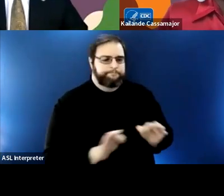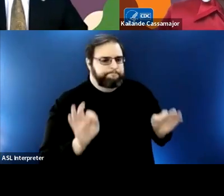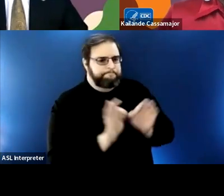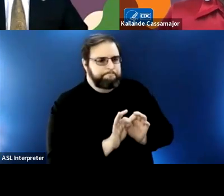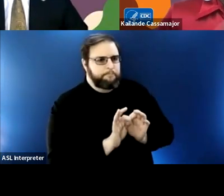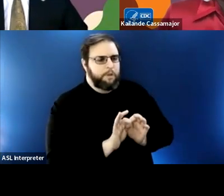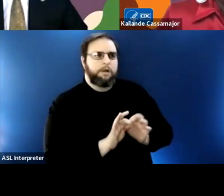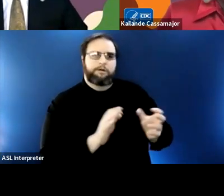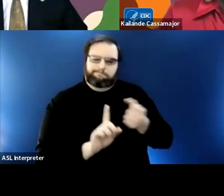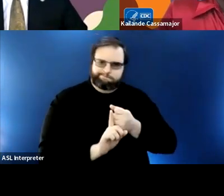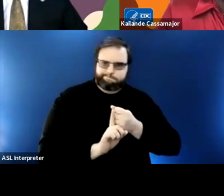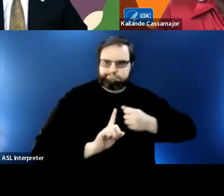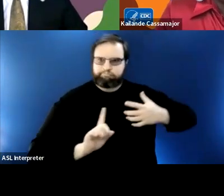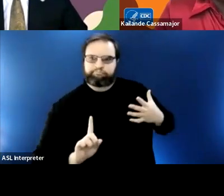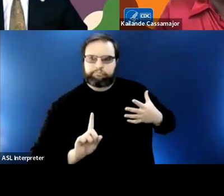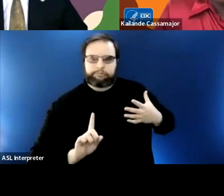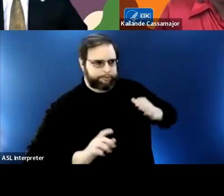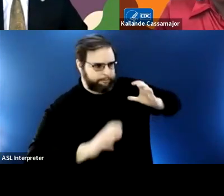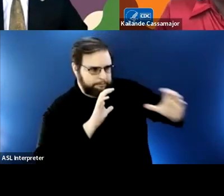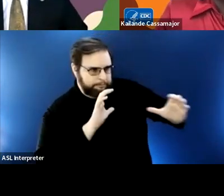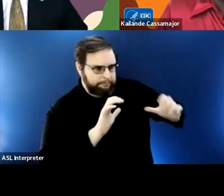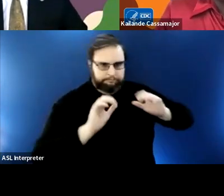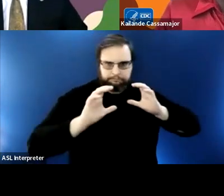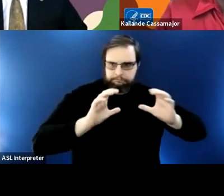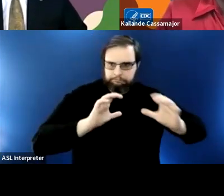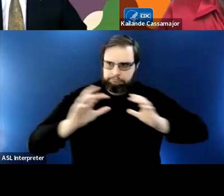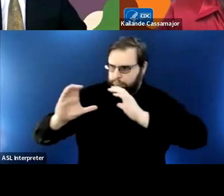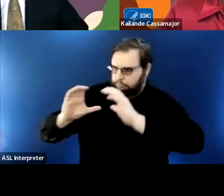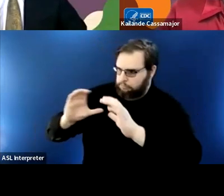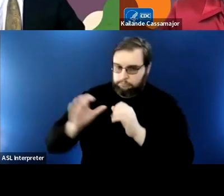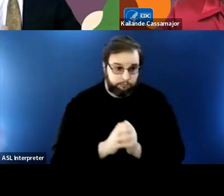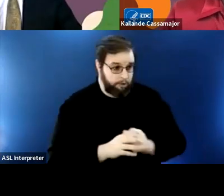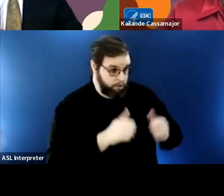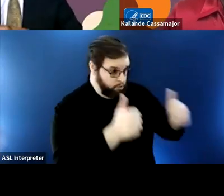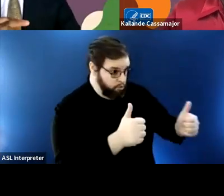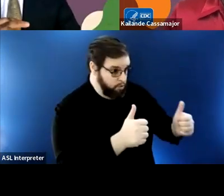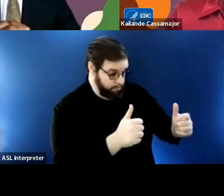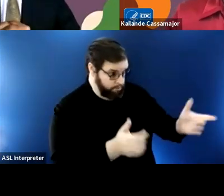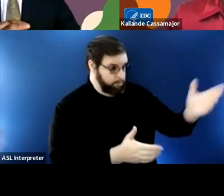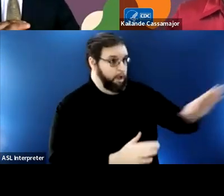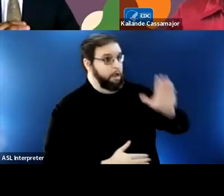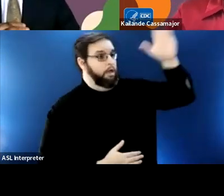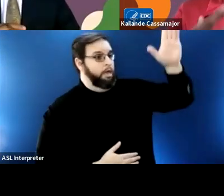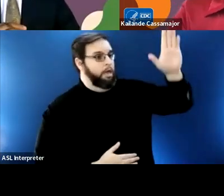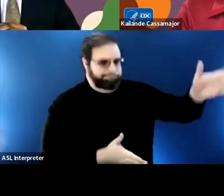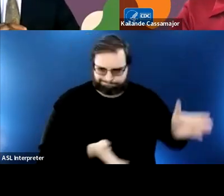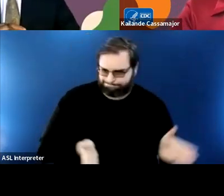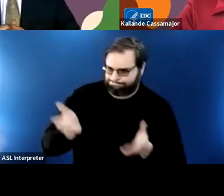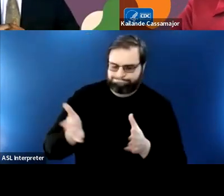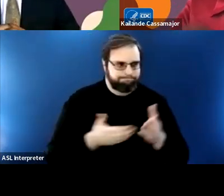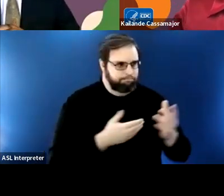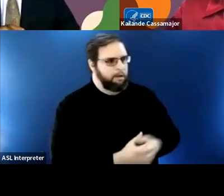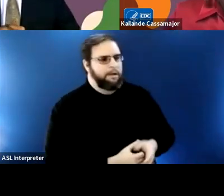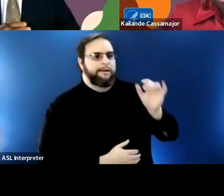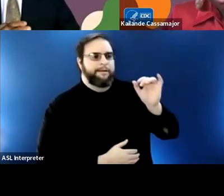an extensive communicative relationship with the people around you and making sure everyone's voice is heard. And I've been able to bring